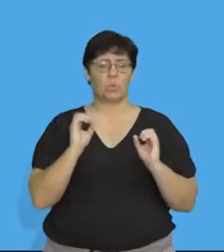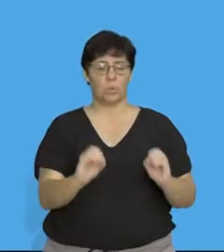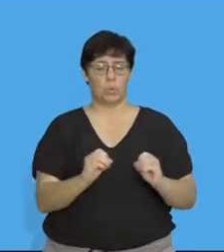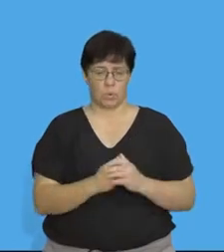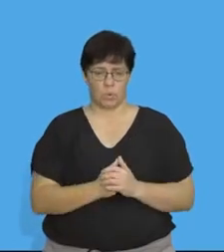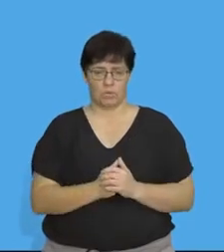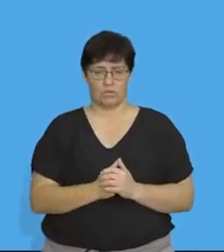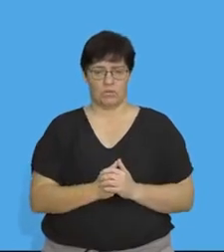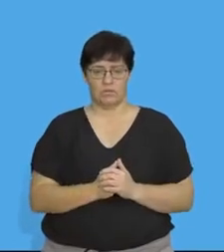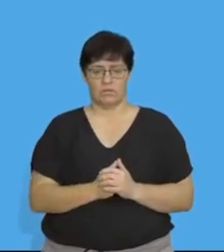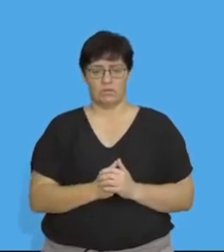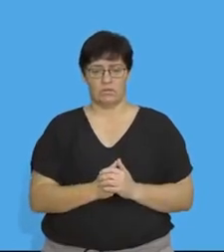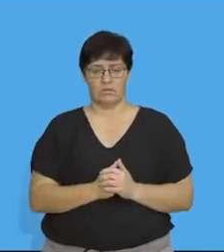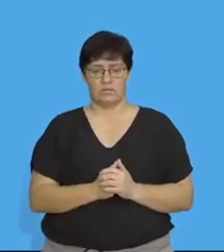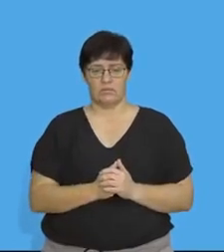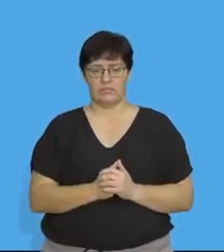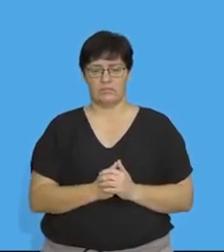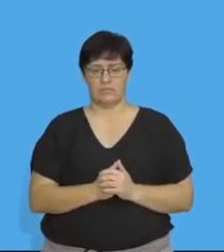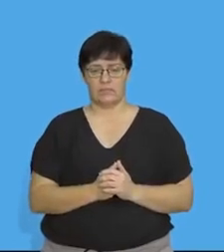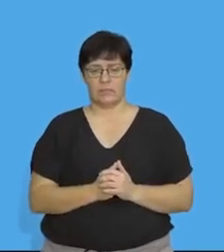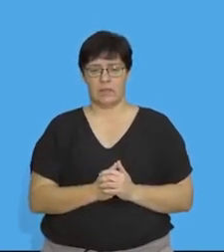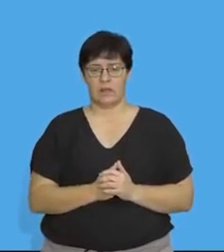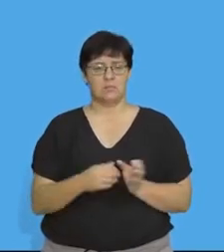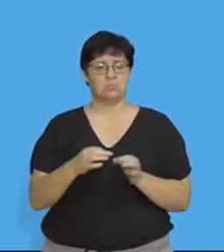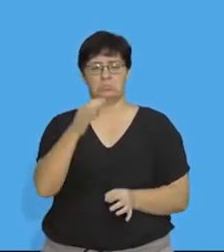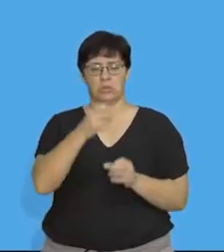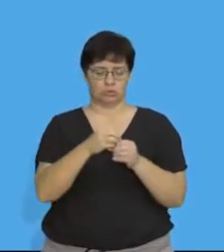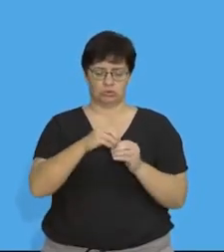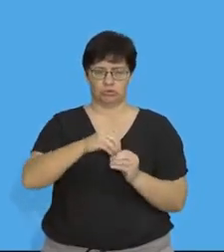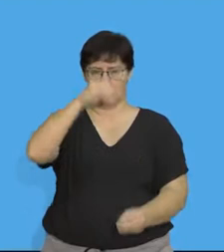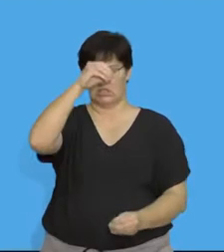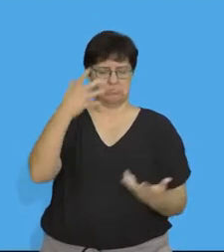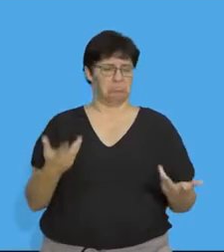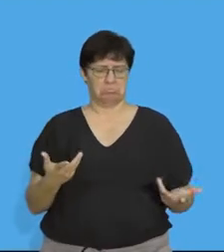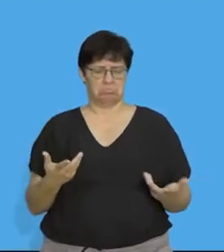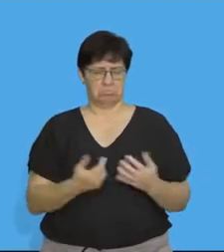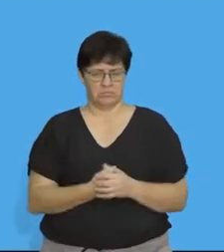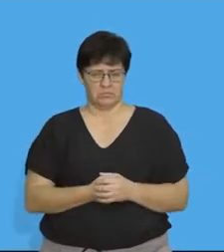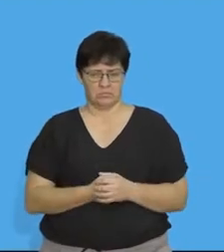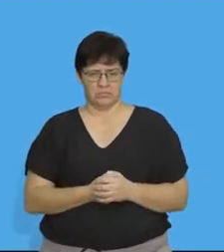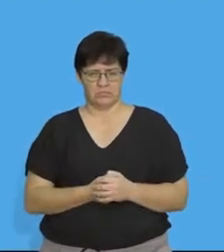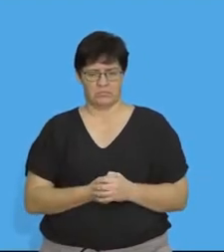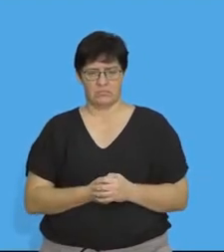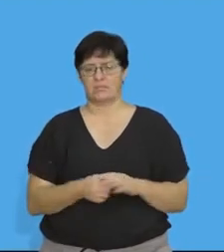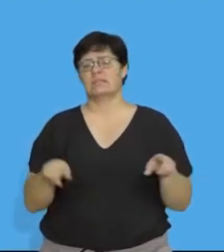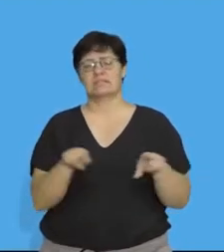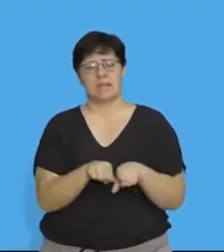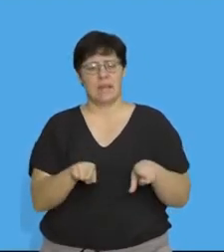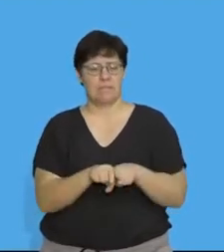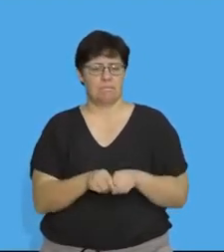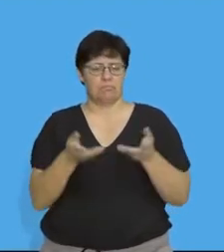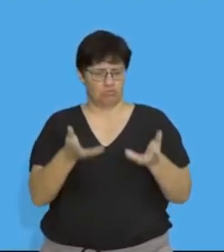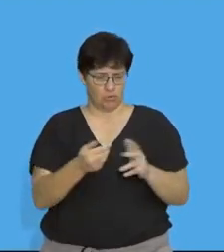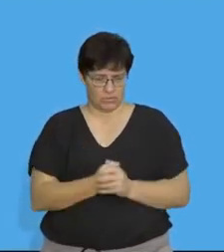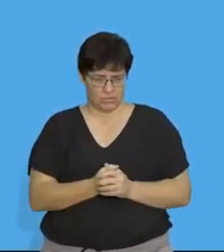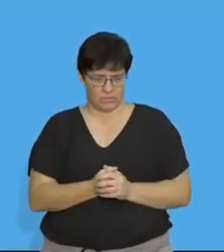was zero force. Then the spring wasn't stretching any more than it would have. It was in the same original state. It wasn't